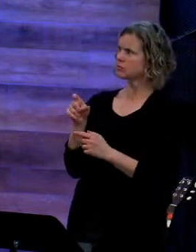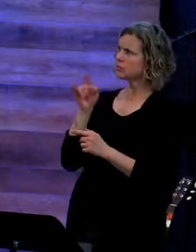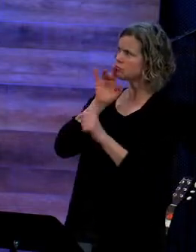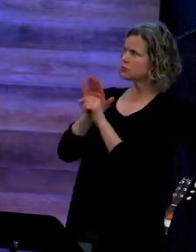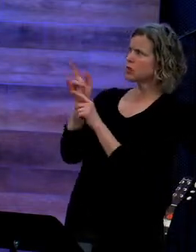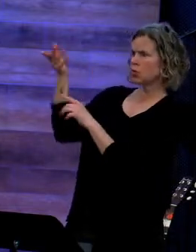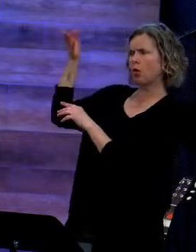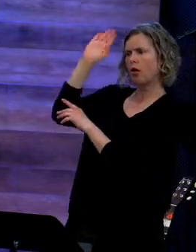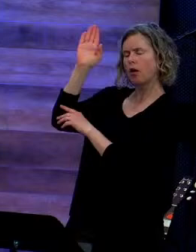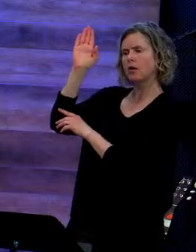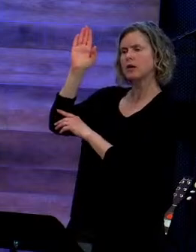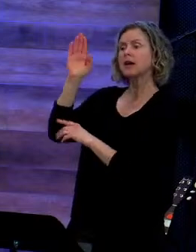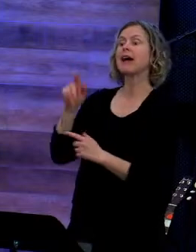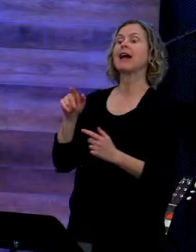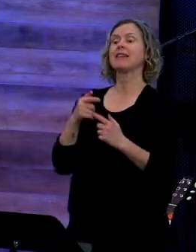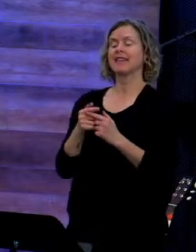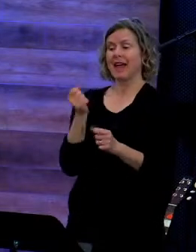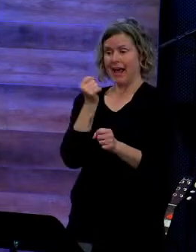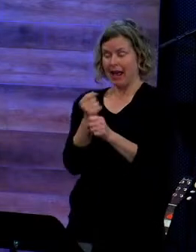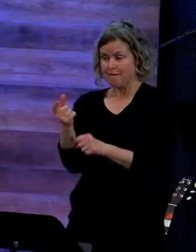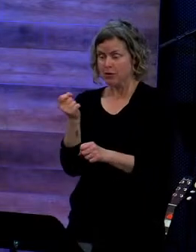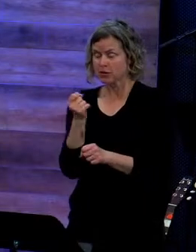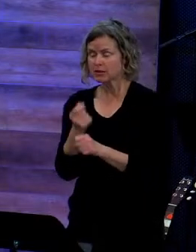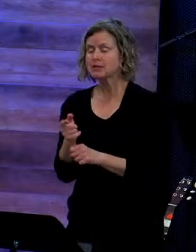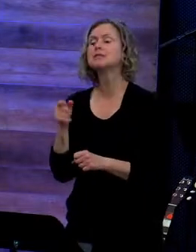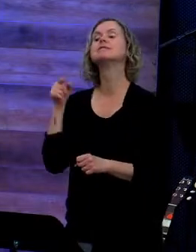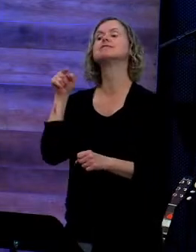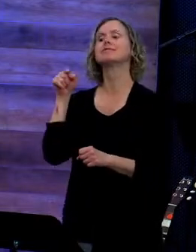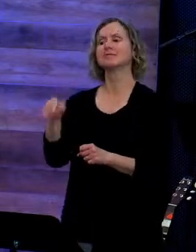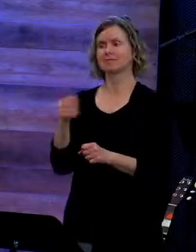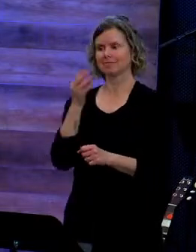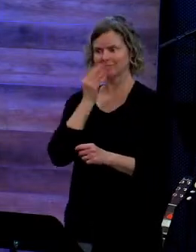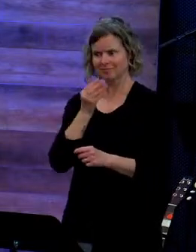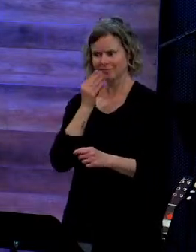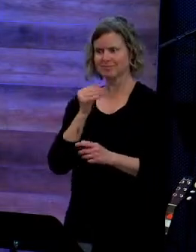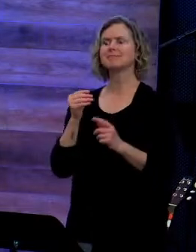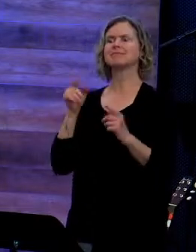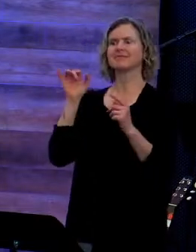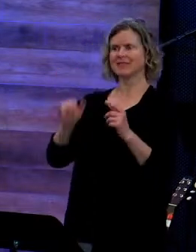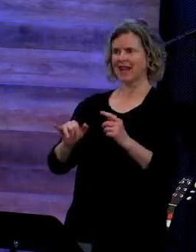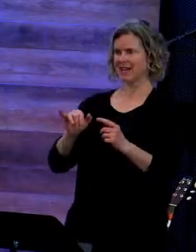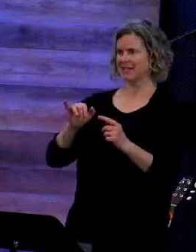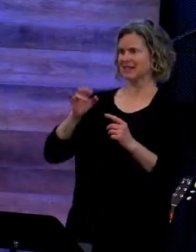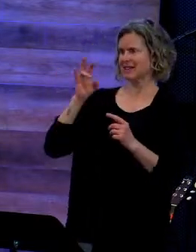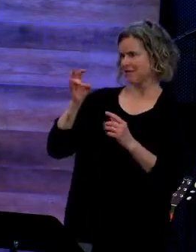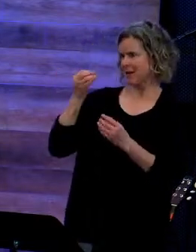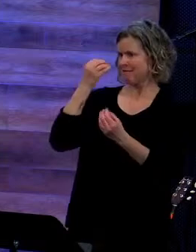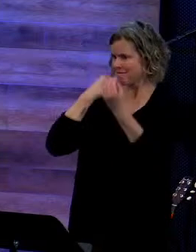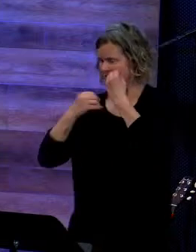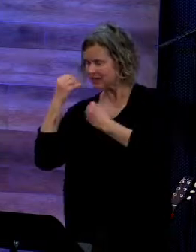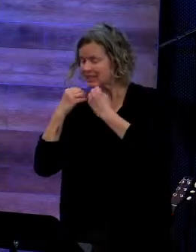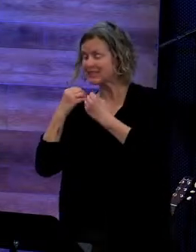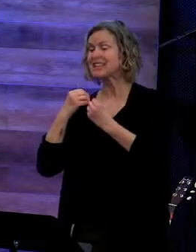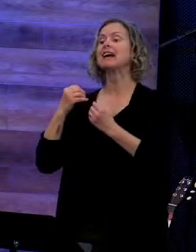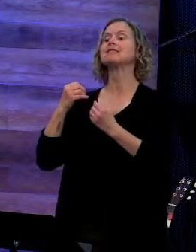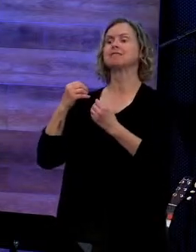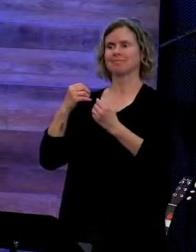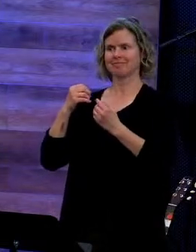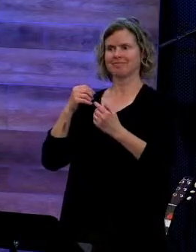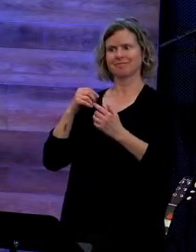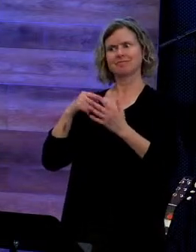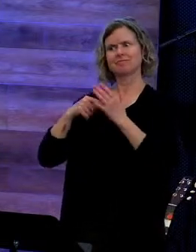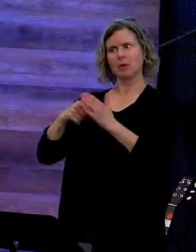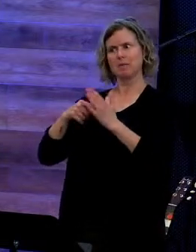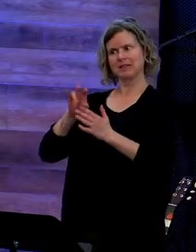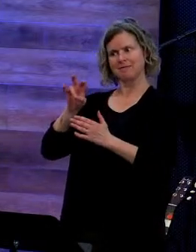celebrated seven feasts. And then every 7 years, the whole nation would forgive debts